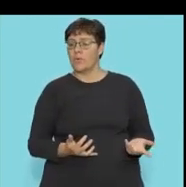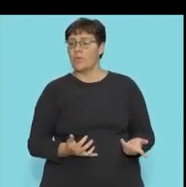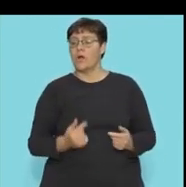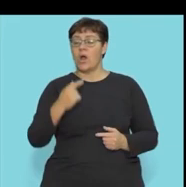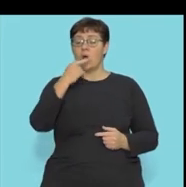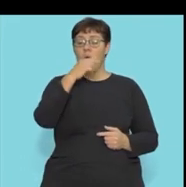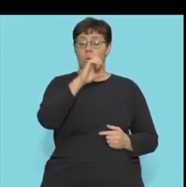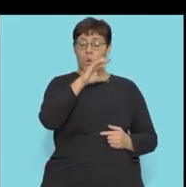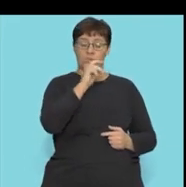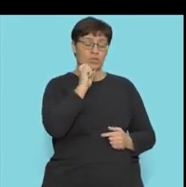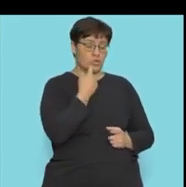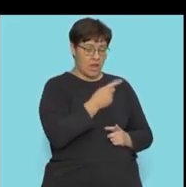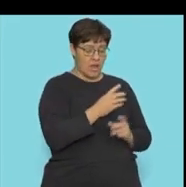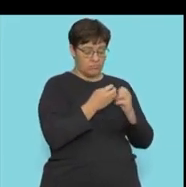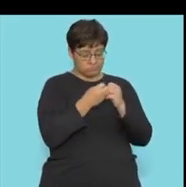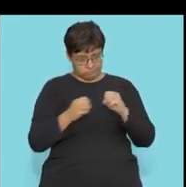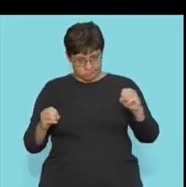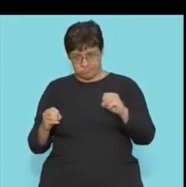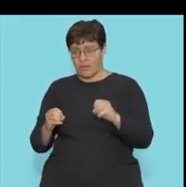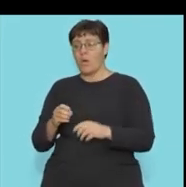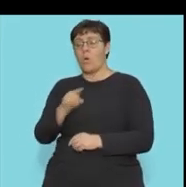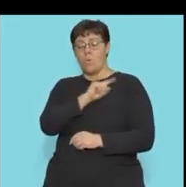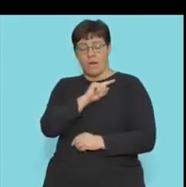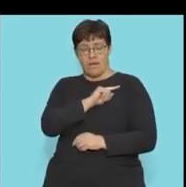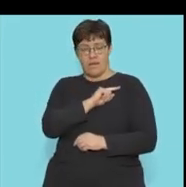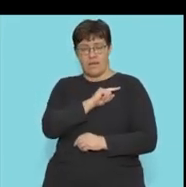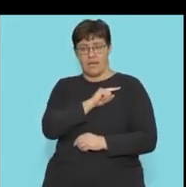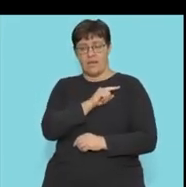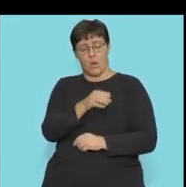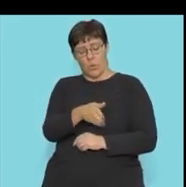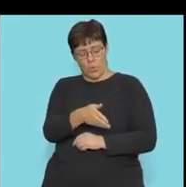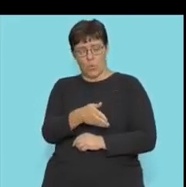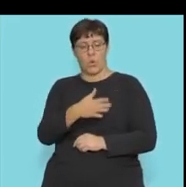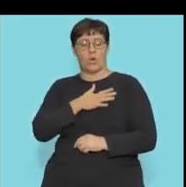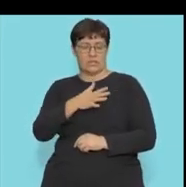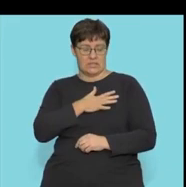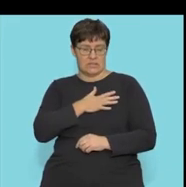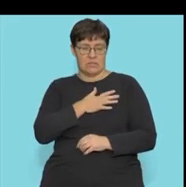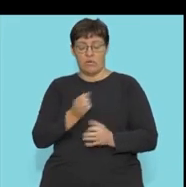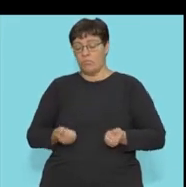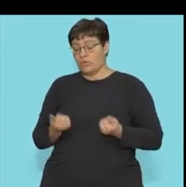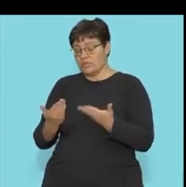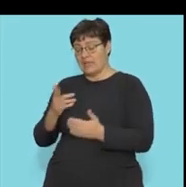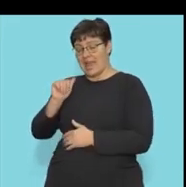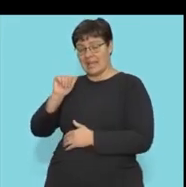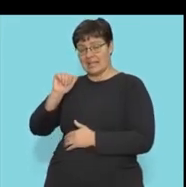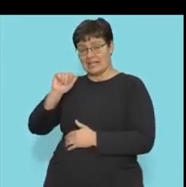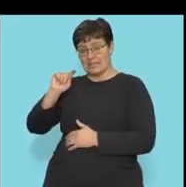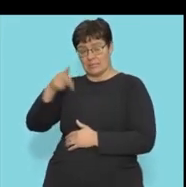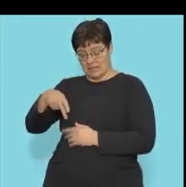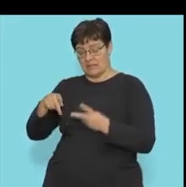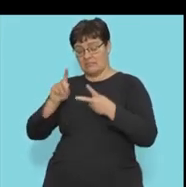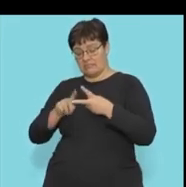look at glucose being broken down in the absence of oxygen to produce ATP